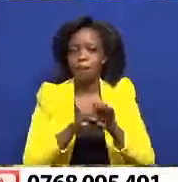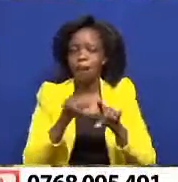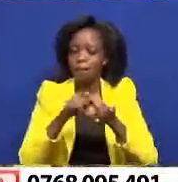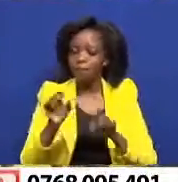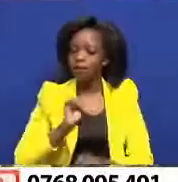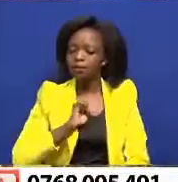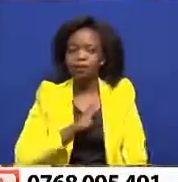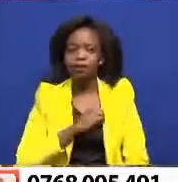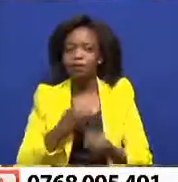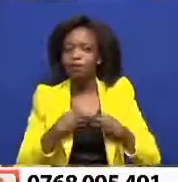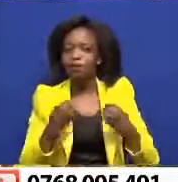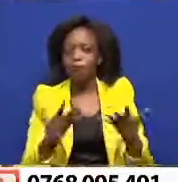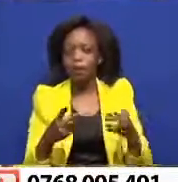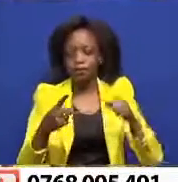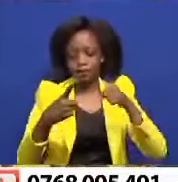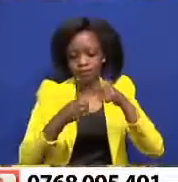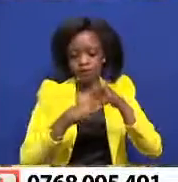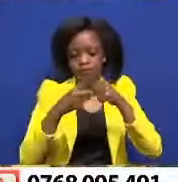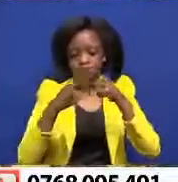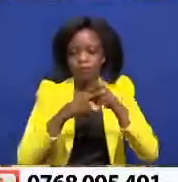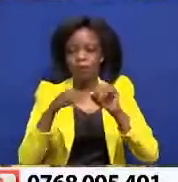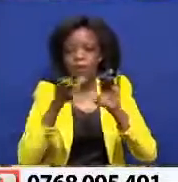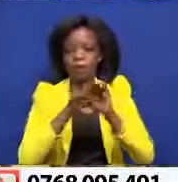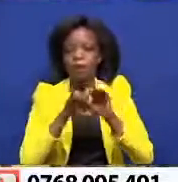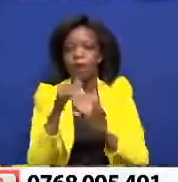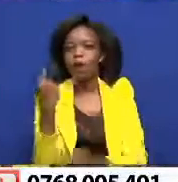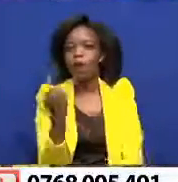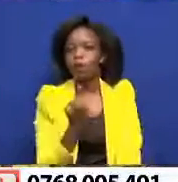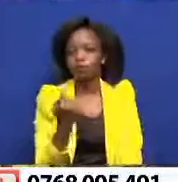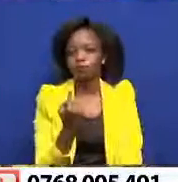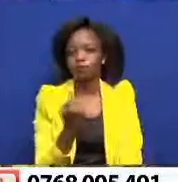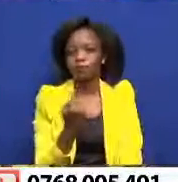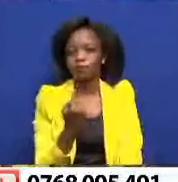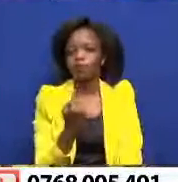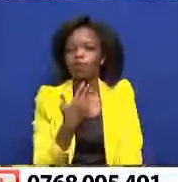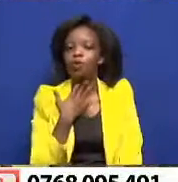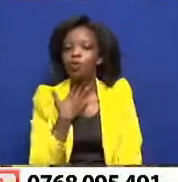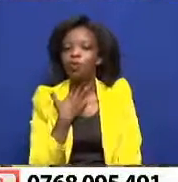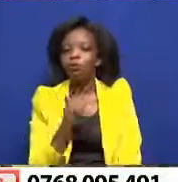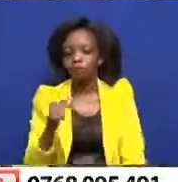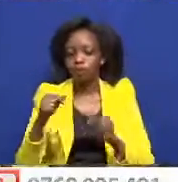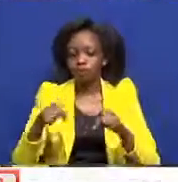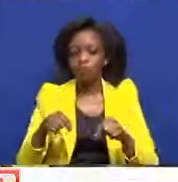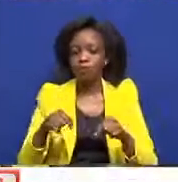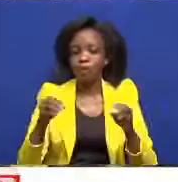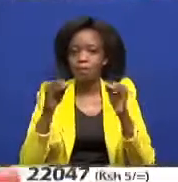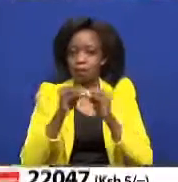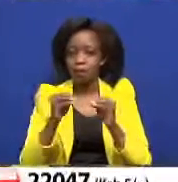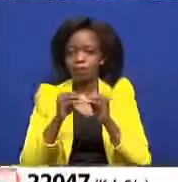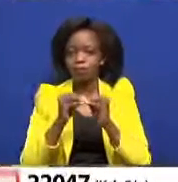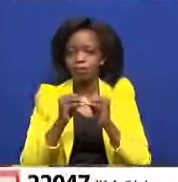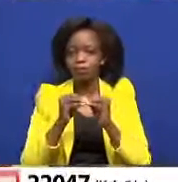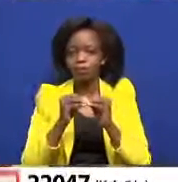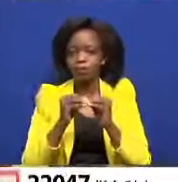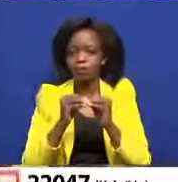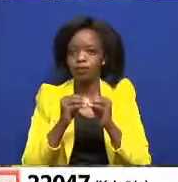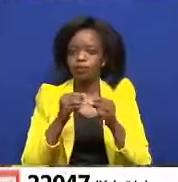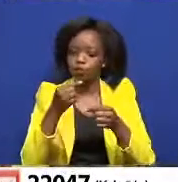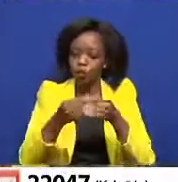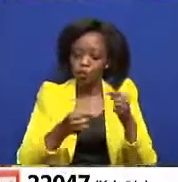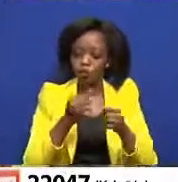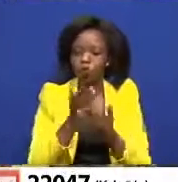about, we have 67 members. So we thought of having this mbuzi to continue that